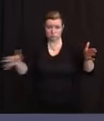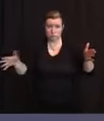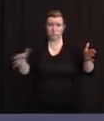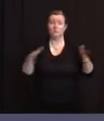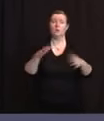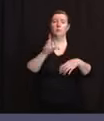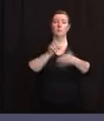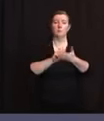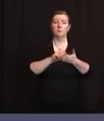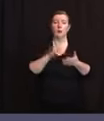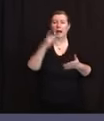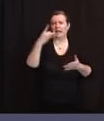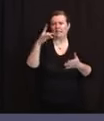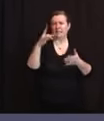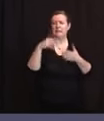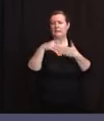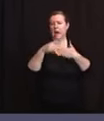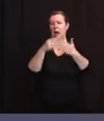long-term care facilities.